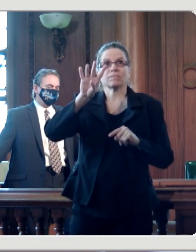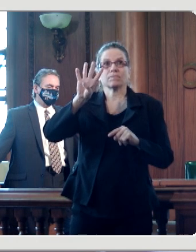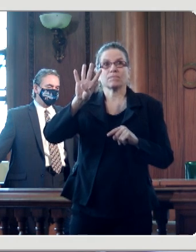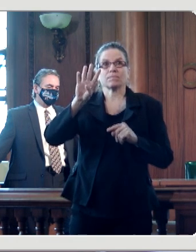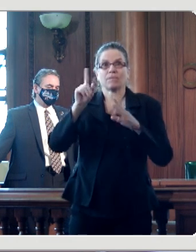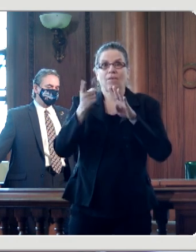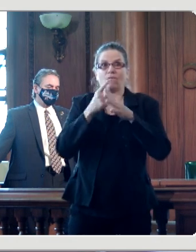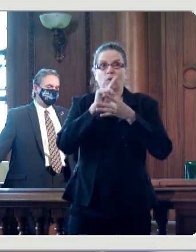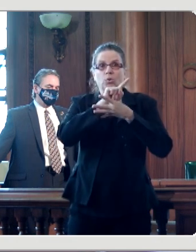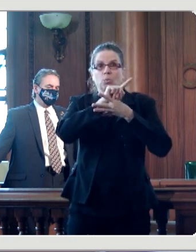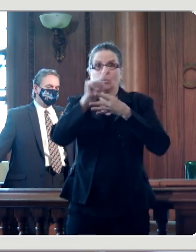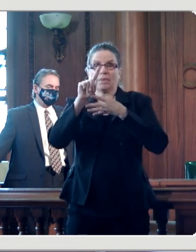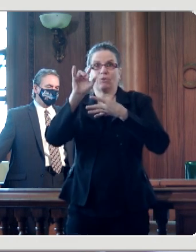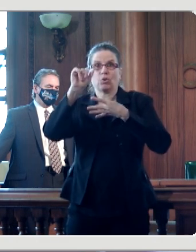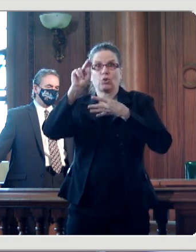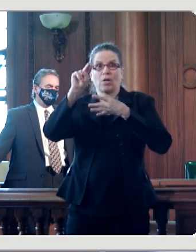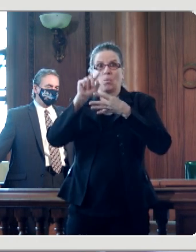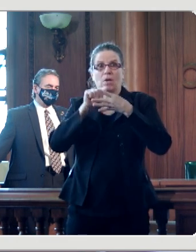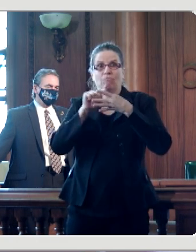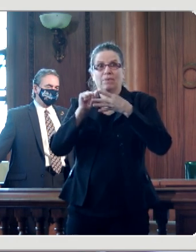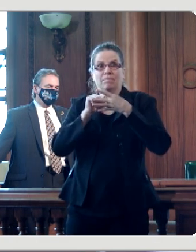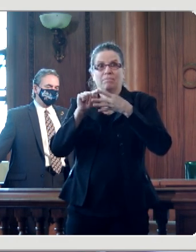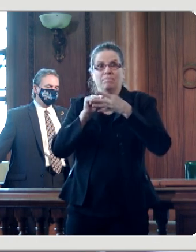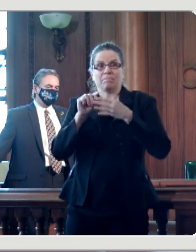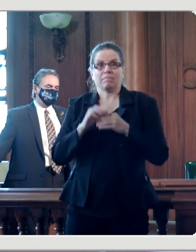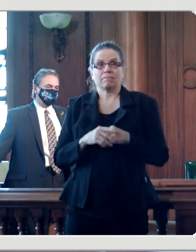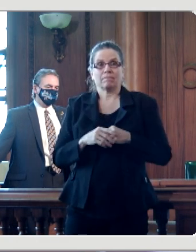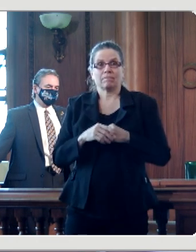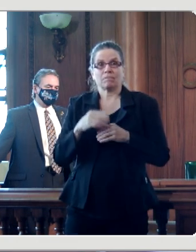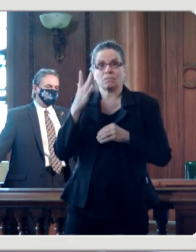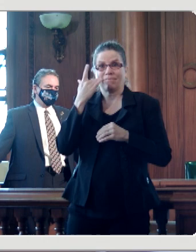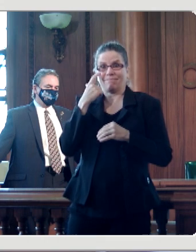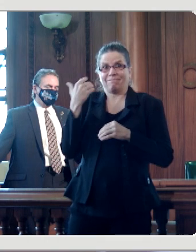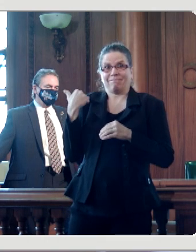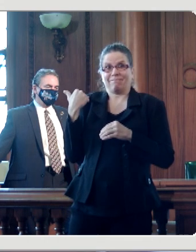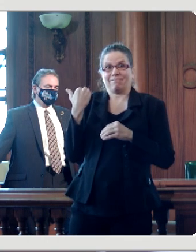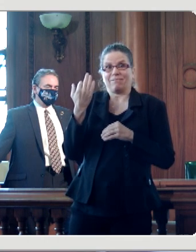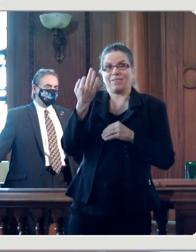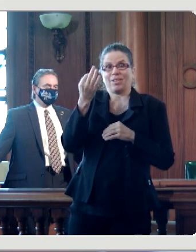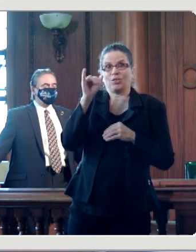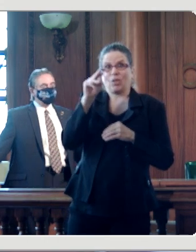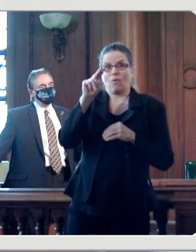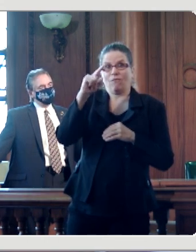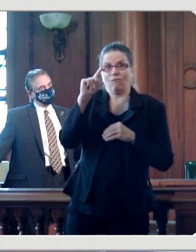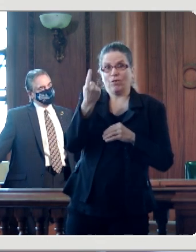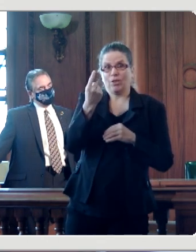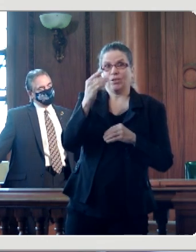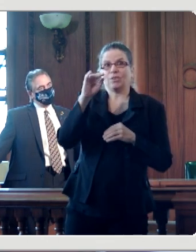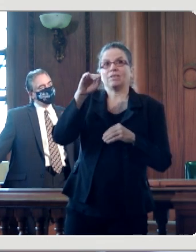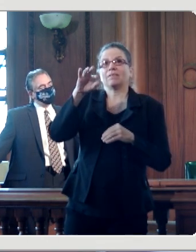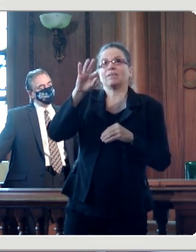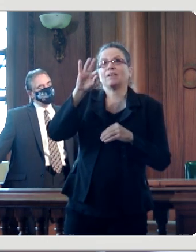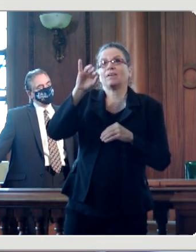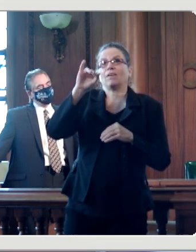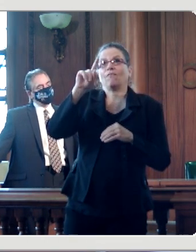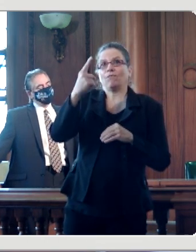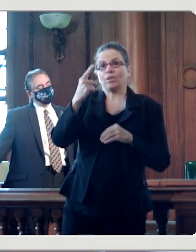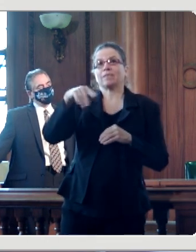go through Saturday and do not include Sunday. In our zip codes,